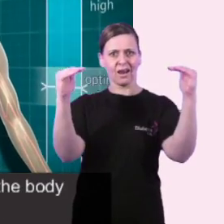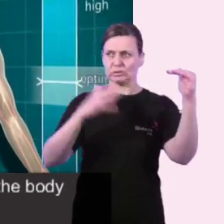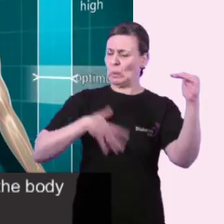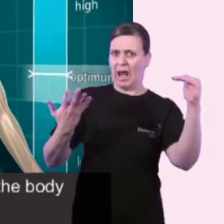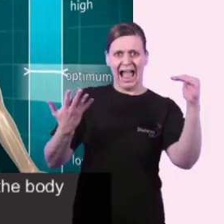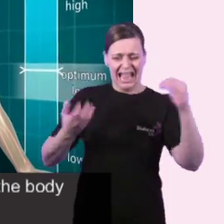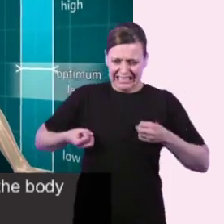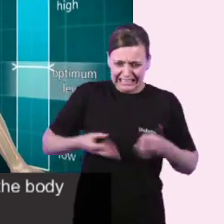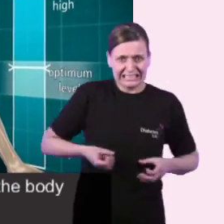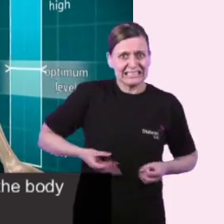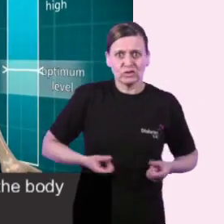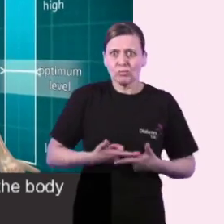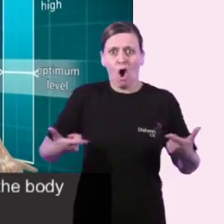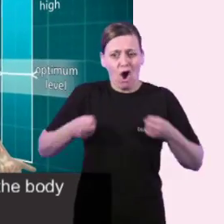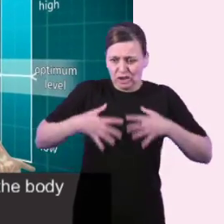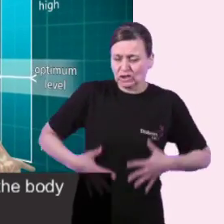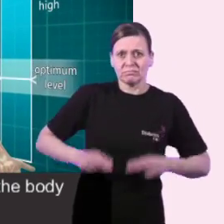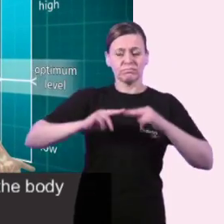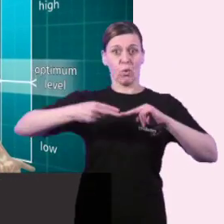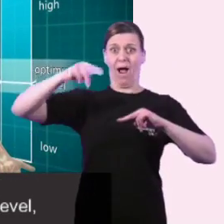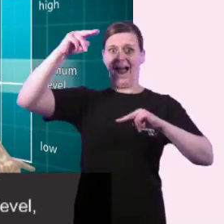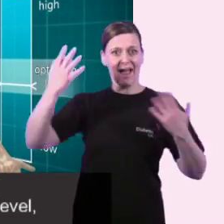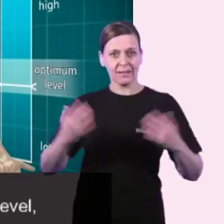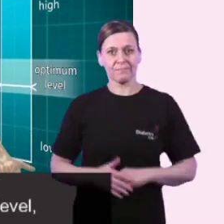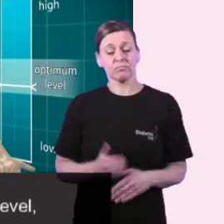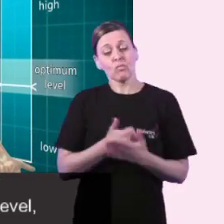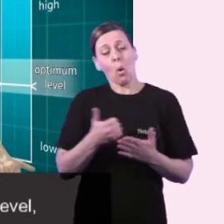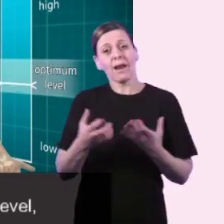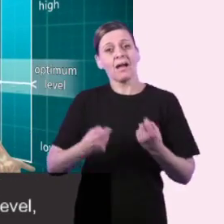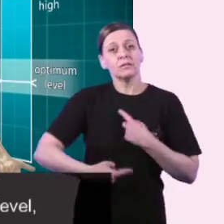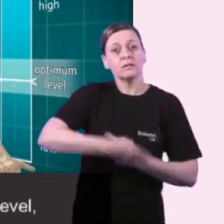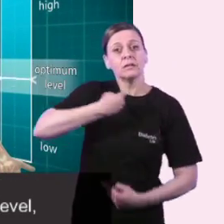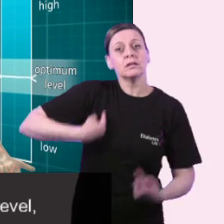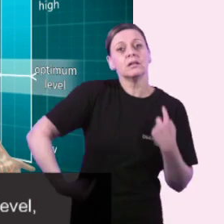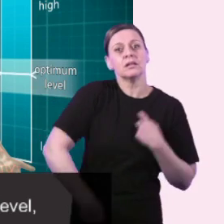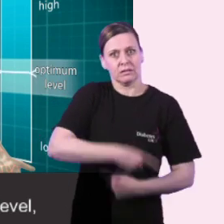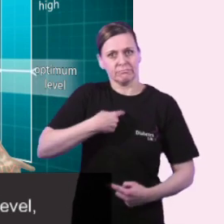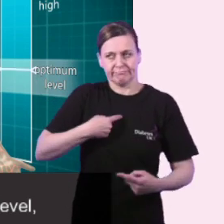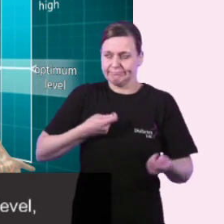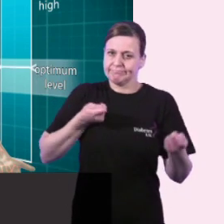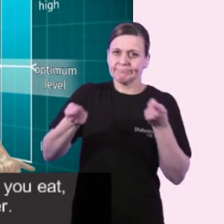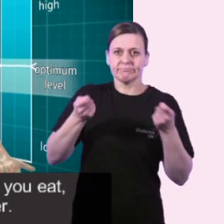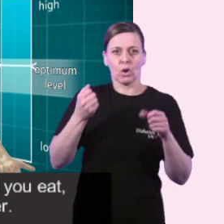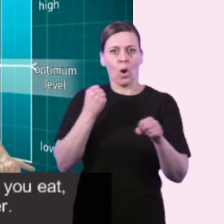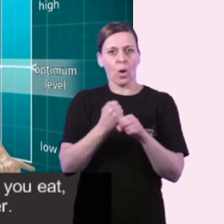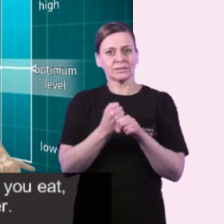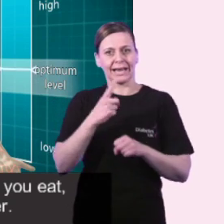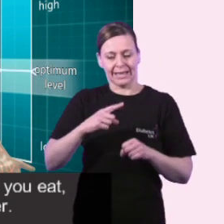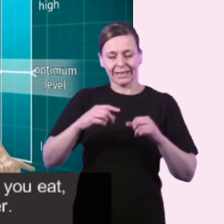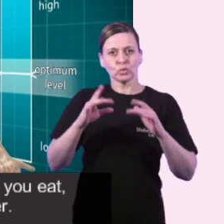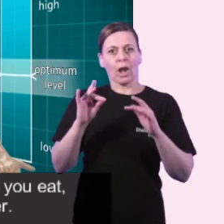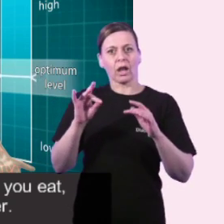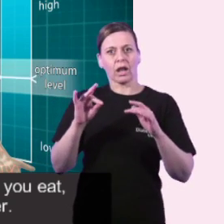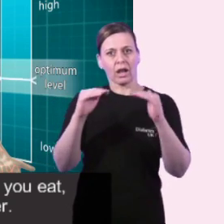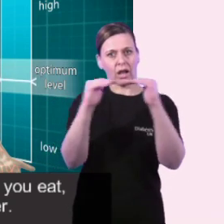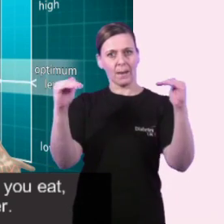Normally there's a cycle within the body which balances out the glucose and the insulin level and this is achieved by